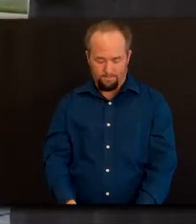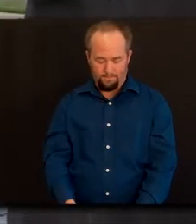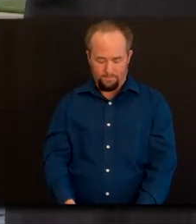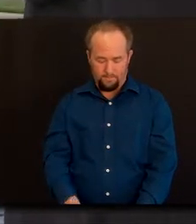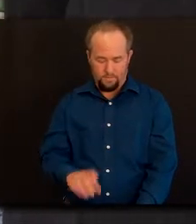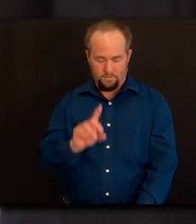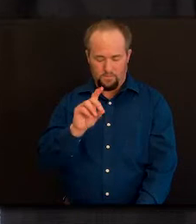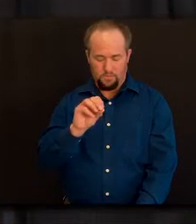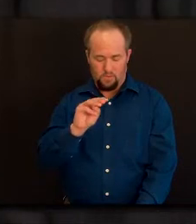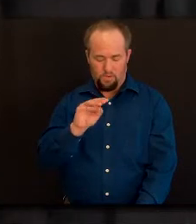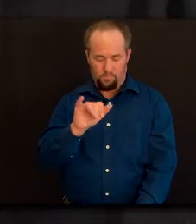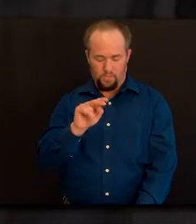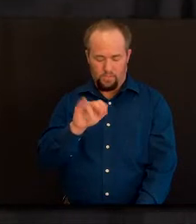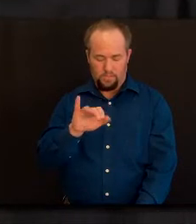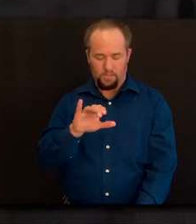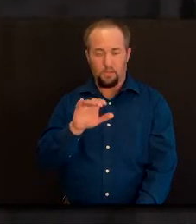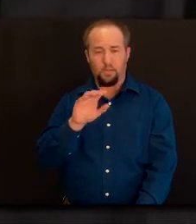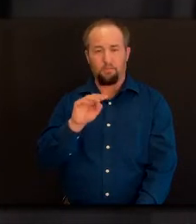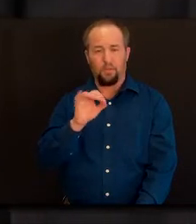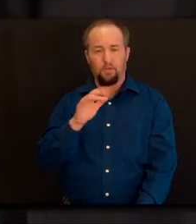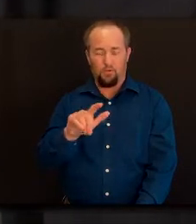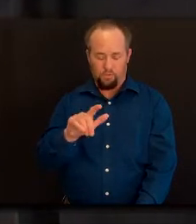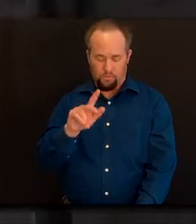Dominic Michael Killian.